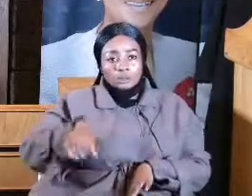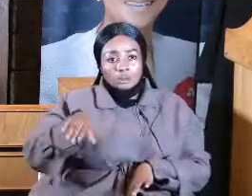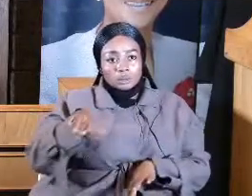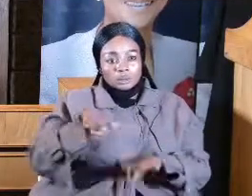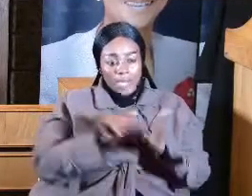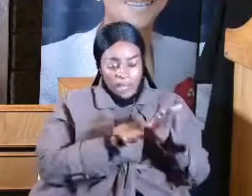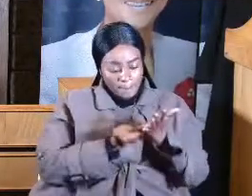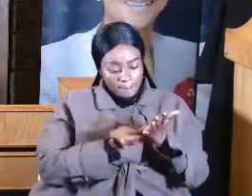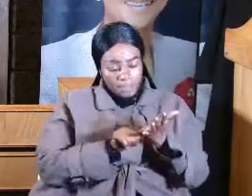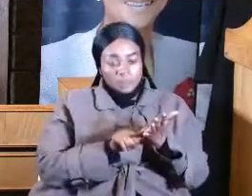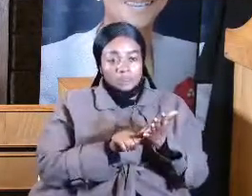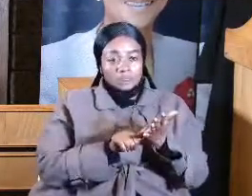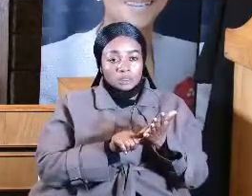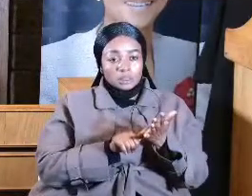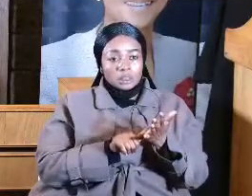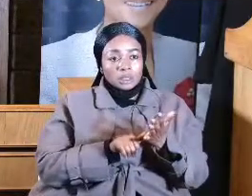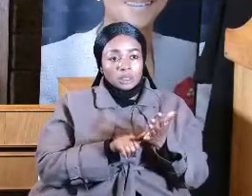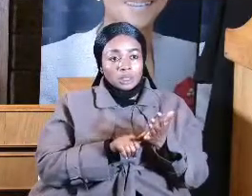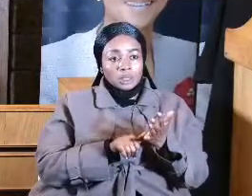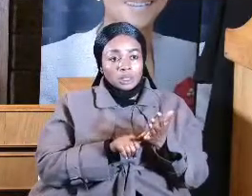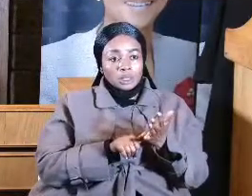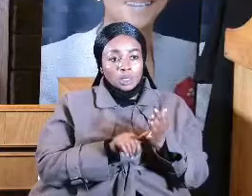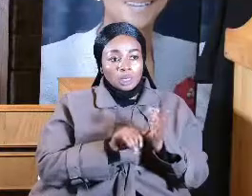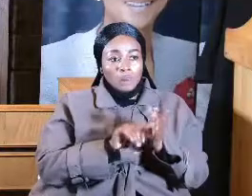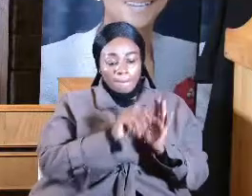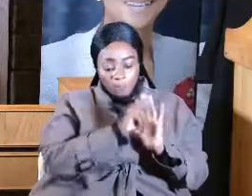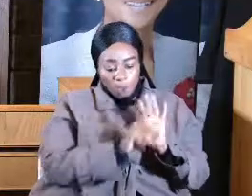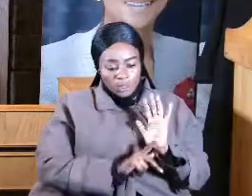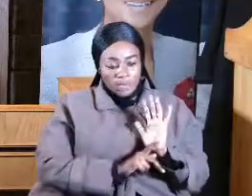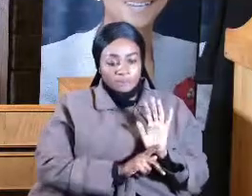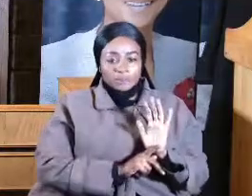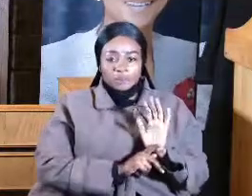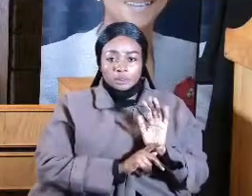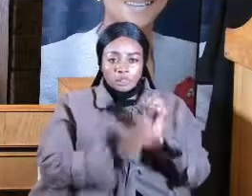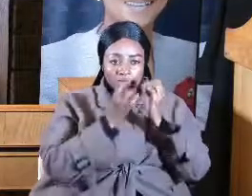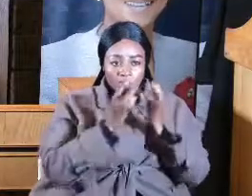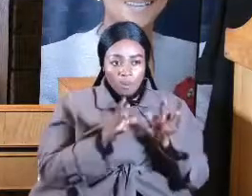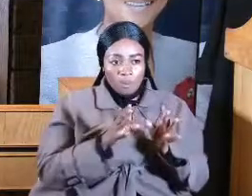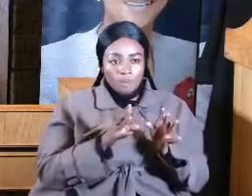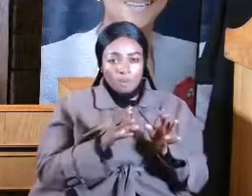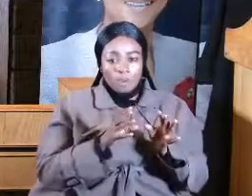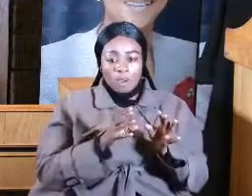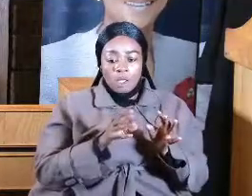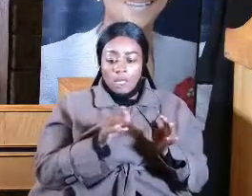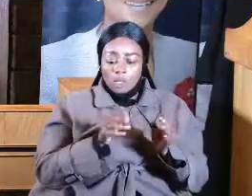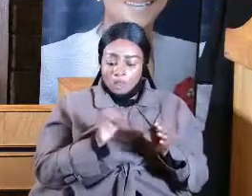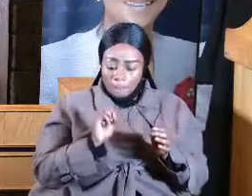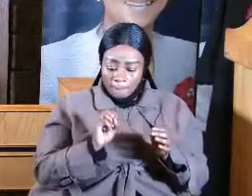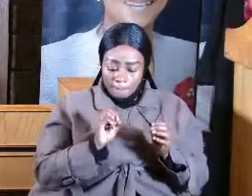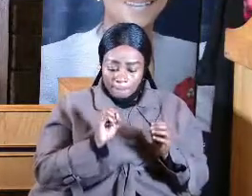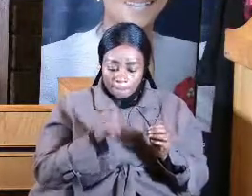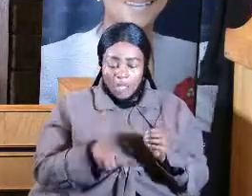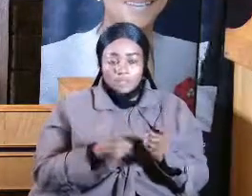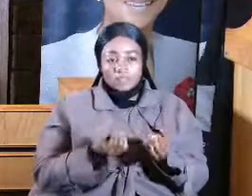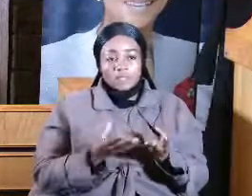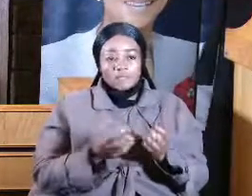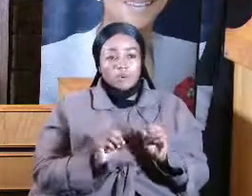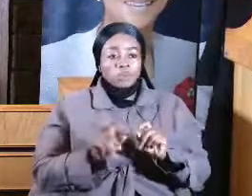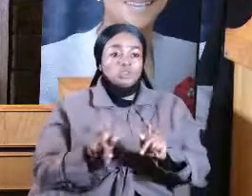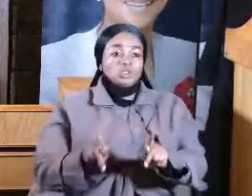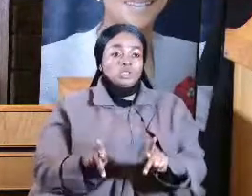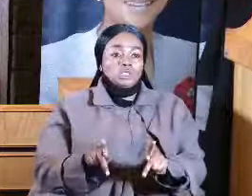statistics, providing early childhood programs, enabling young mothers to return to school, encouraging